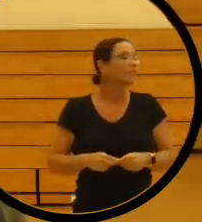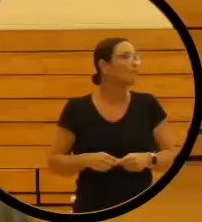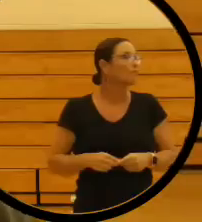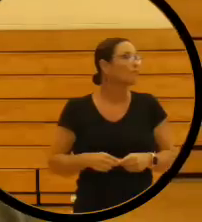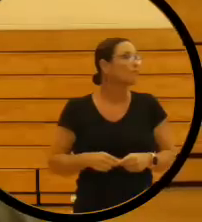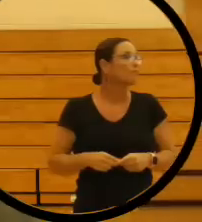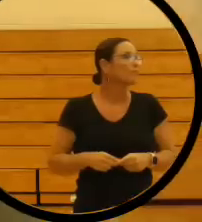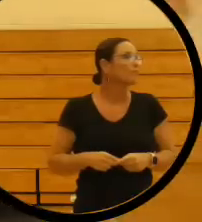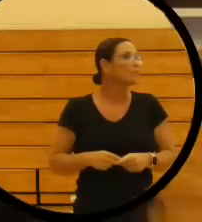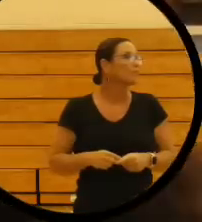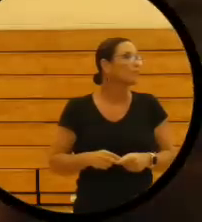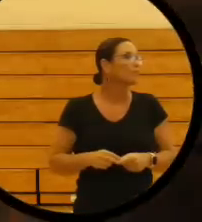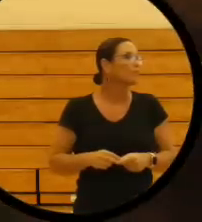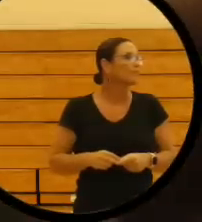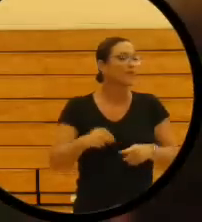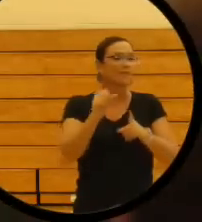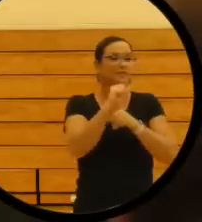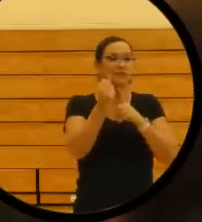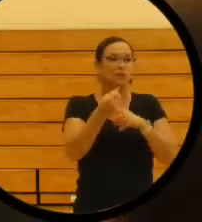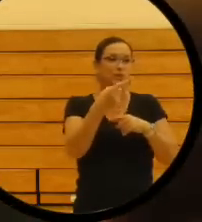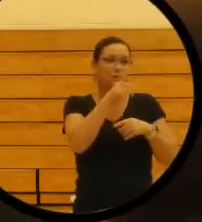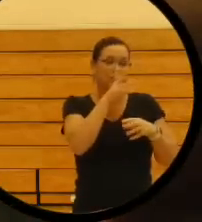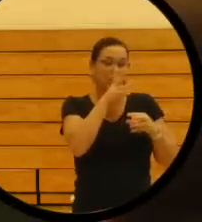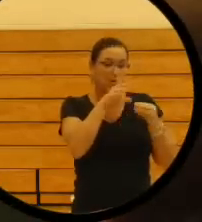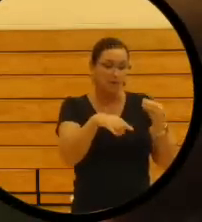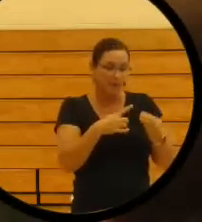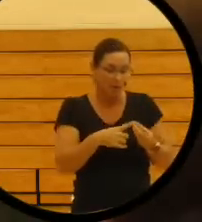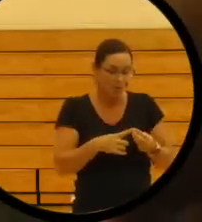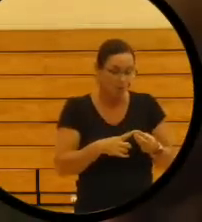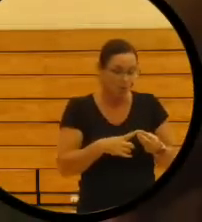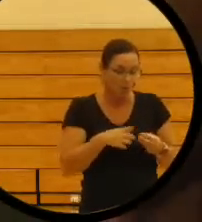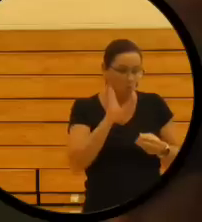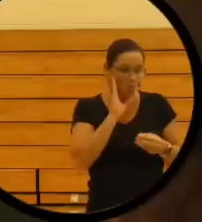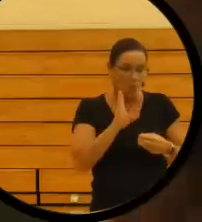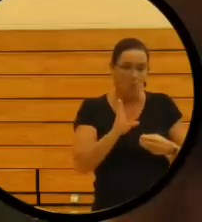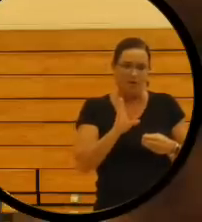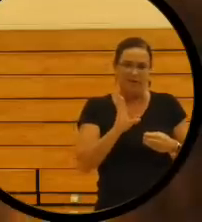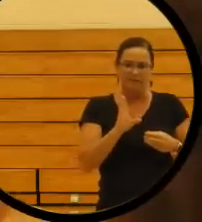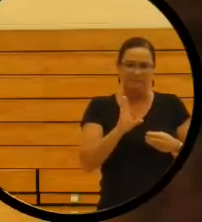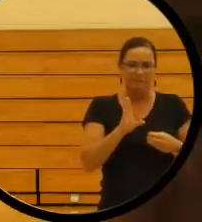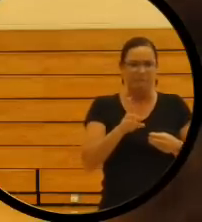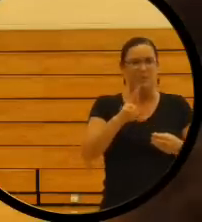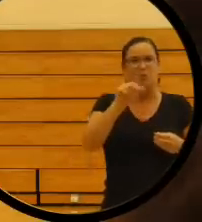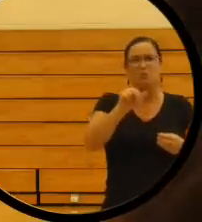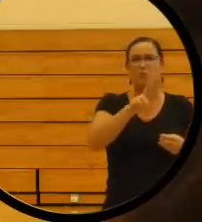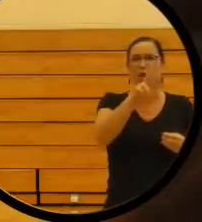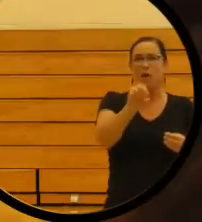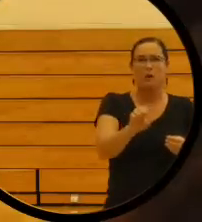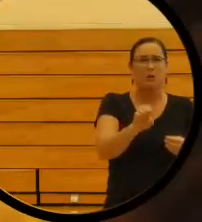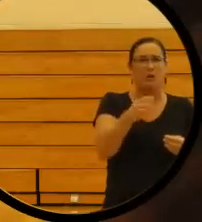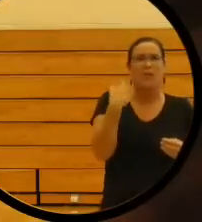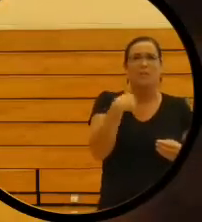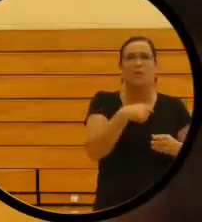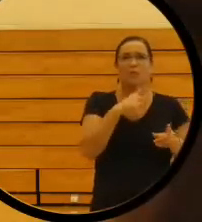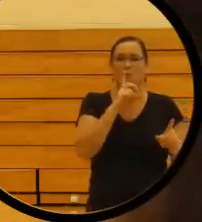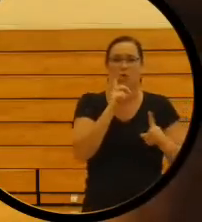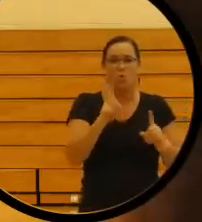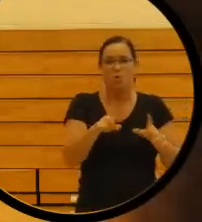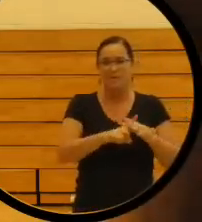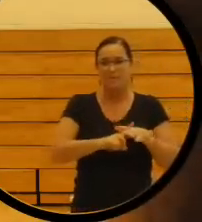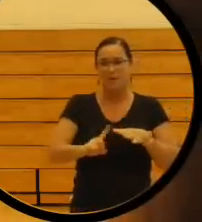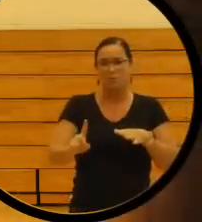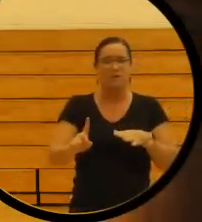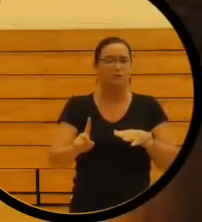I'd say the situation you're talking about would be very rare that we would order an